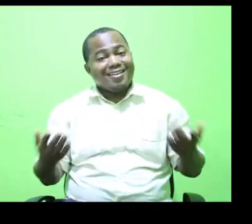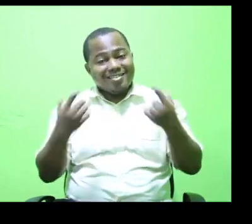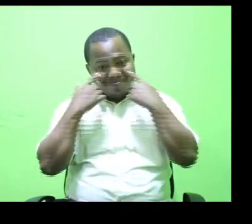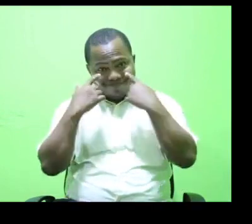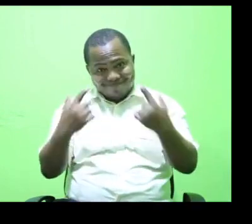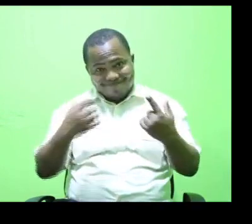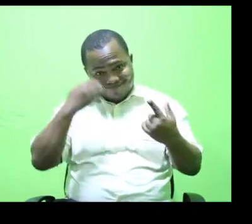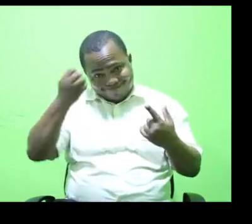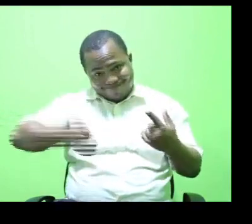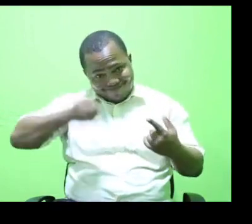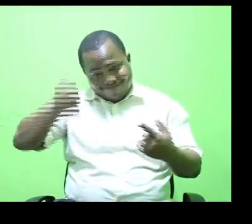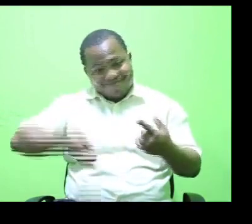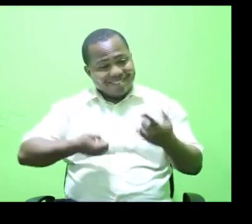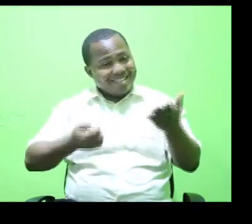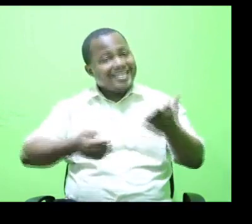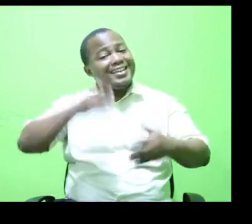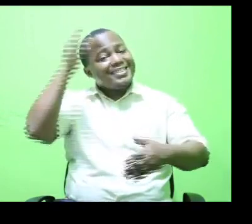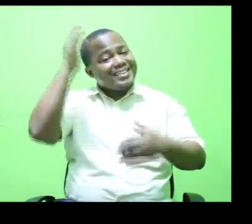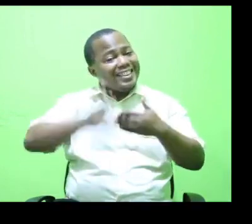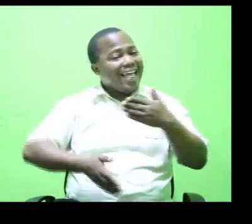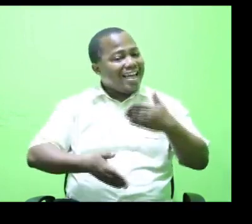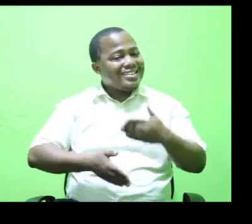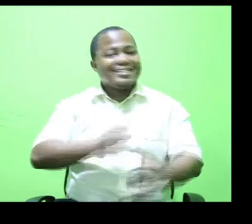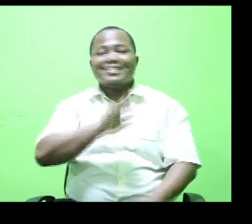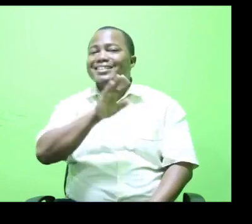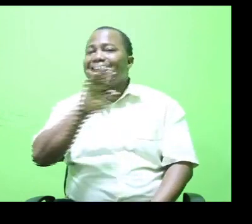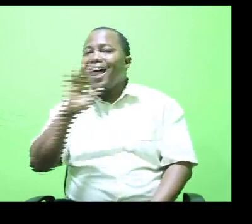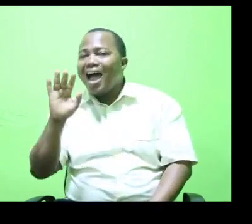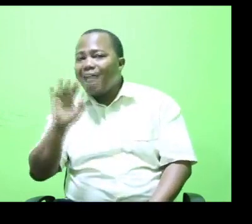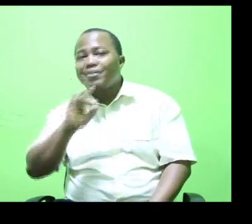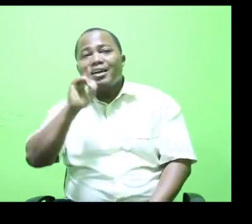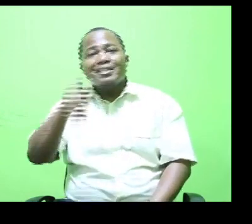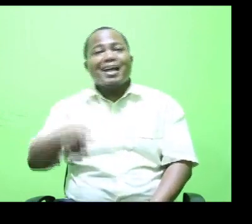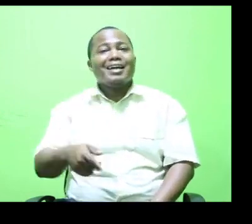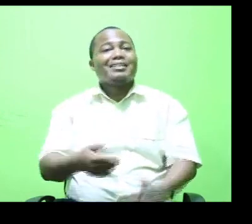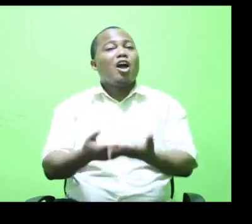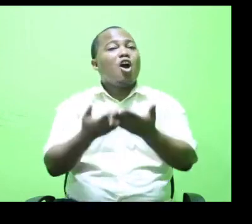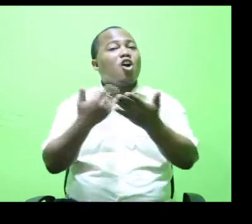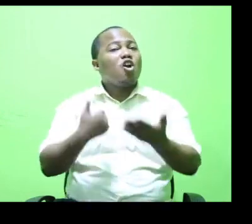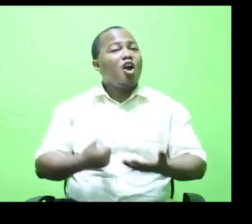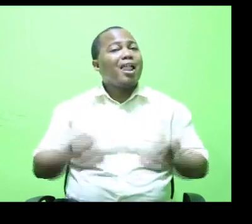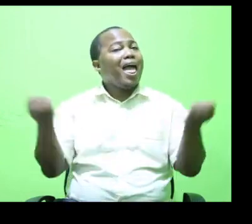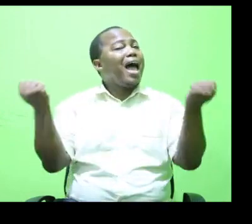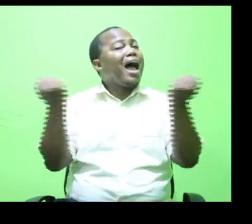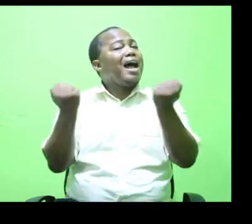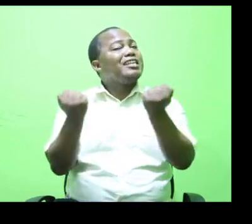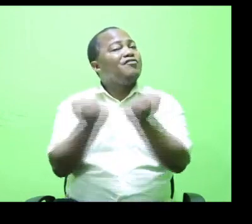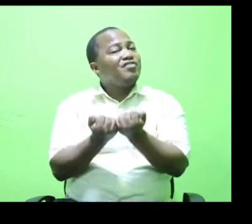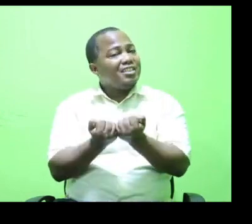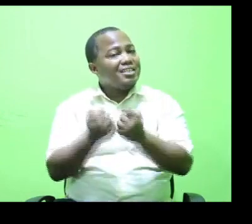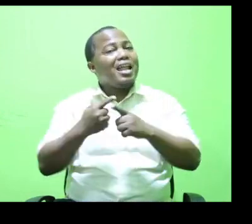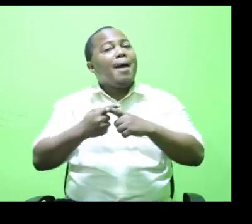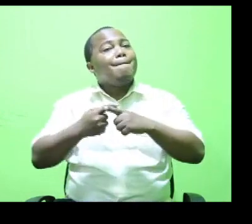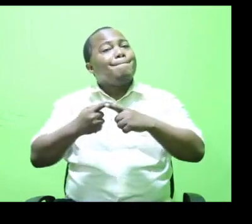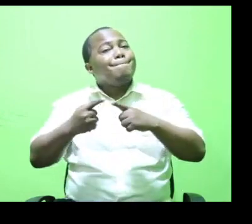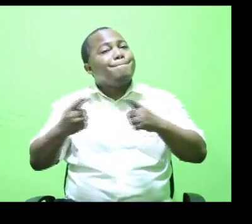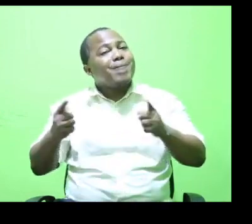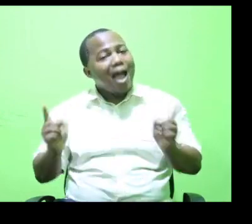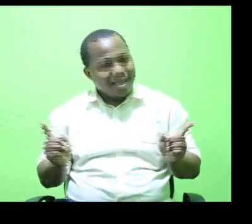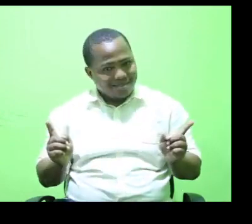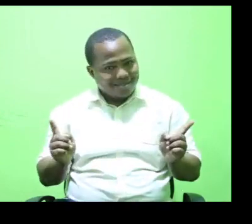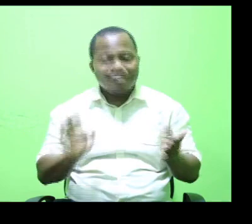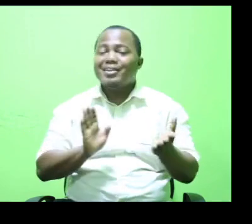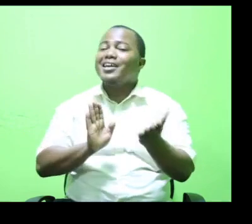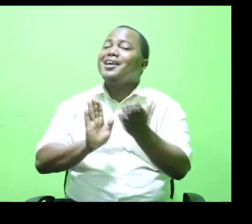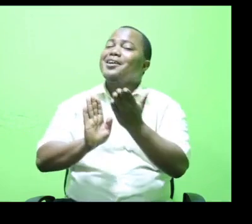proceed. The last type that we call artificial